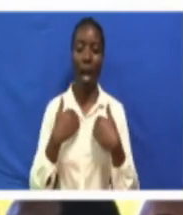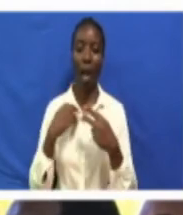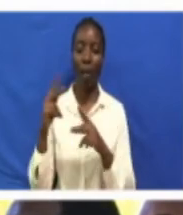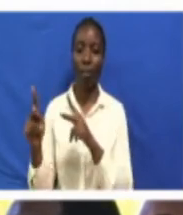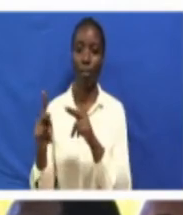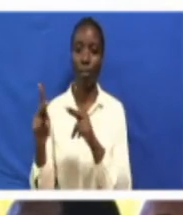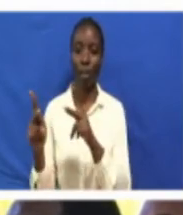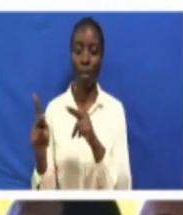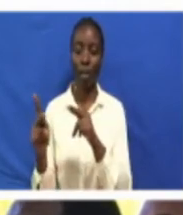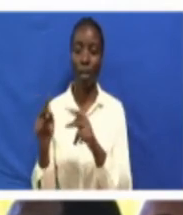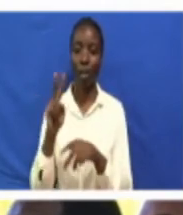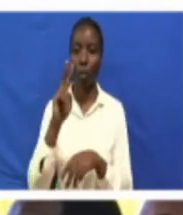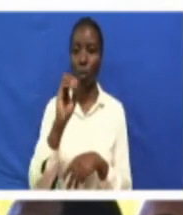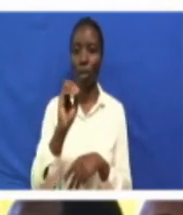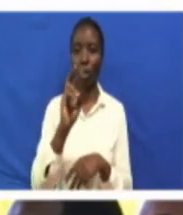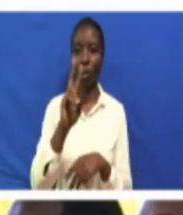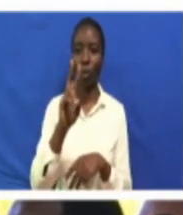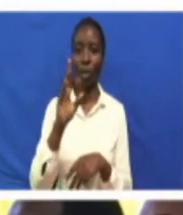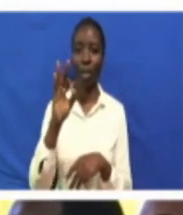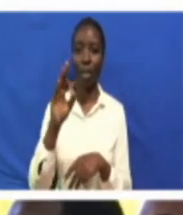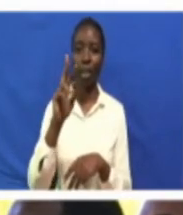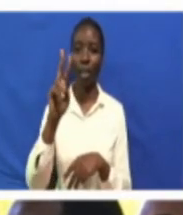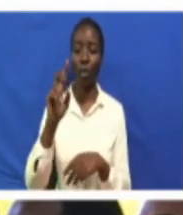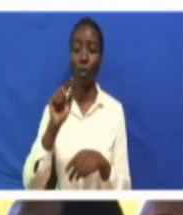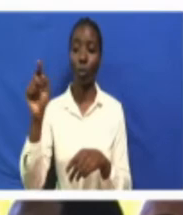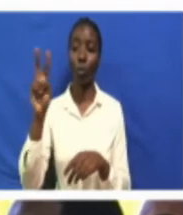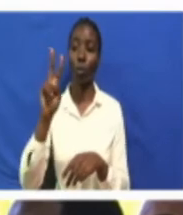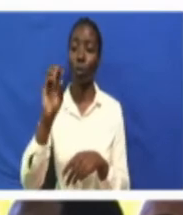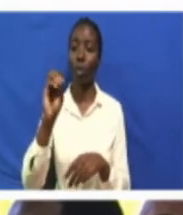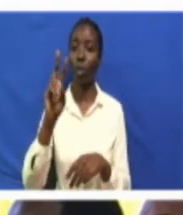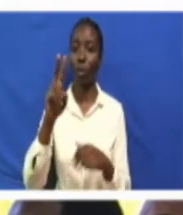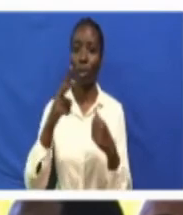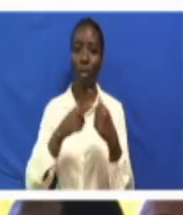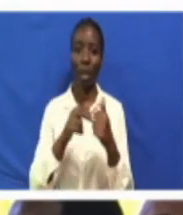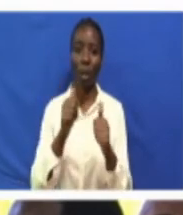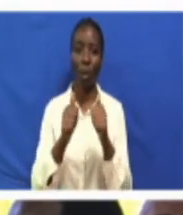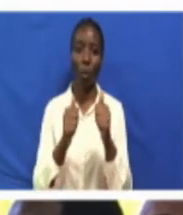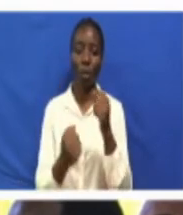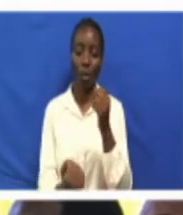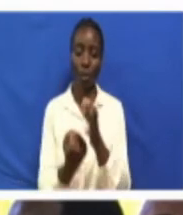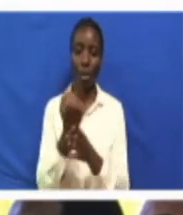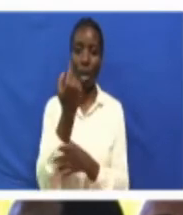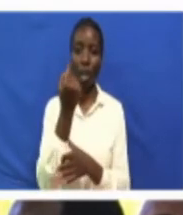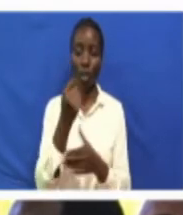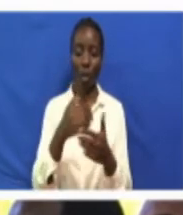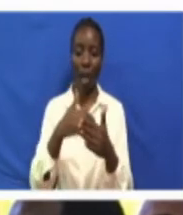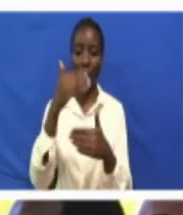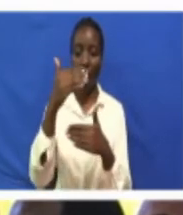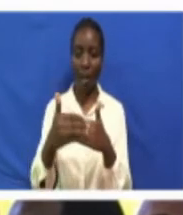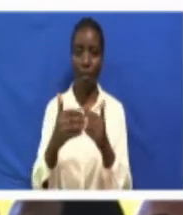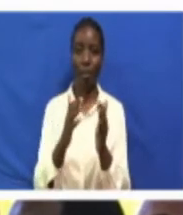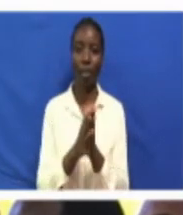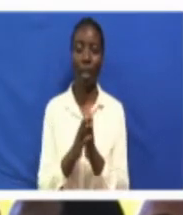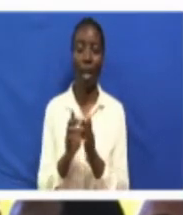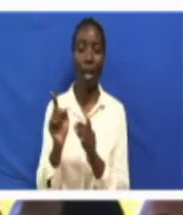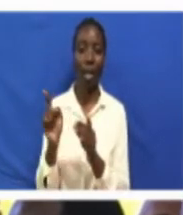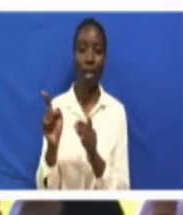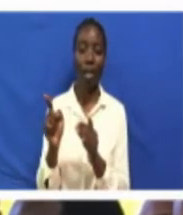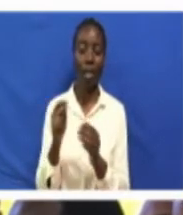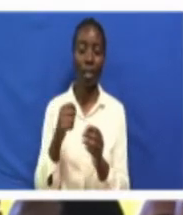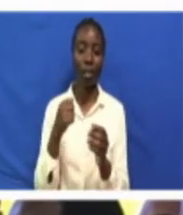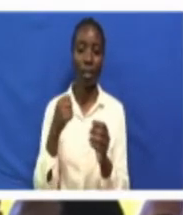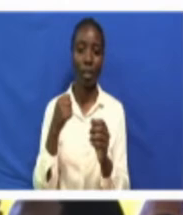plan 2023-2027 which will be launched shortly after this this collaborative